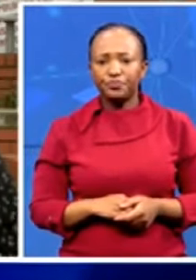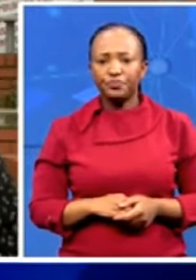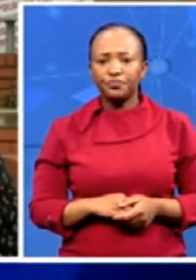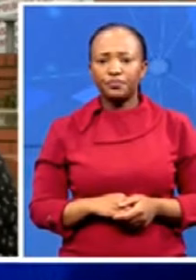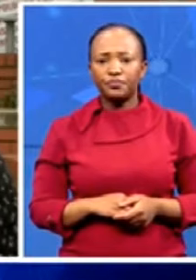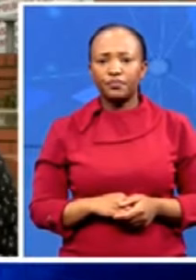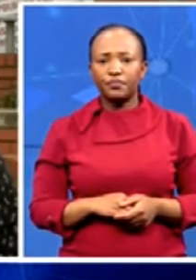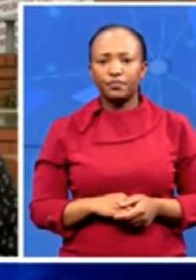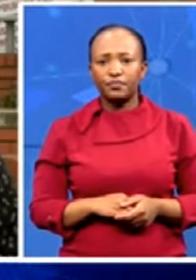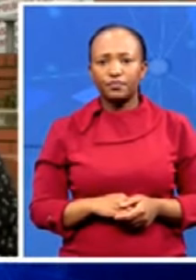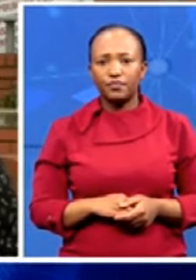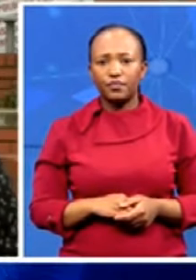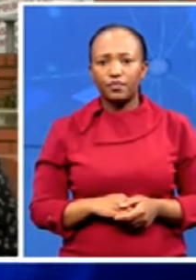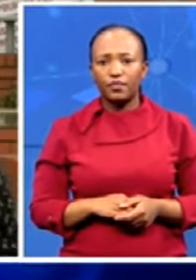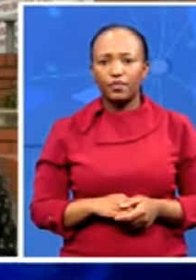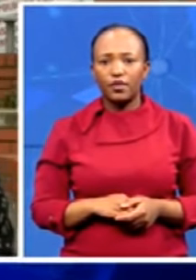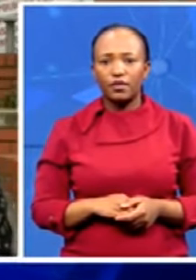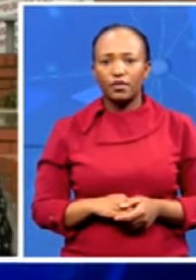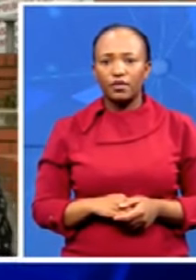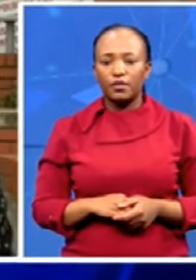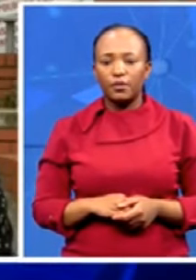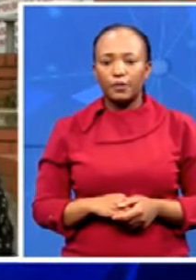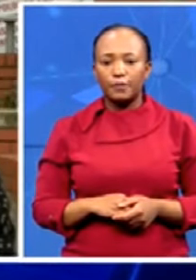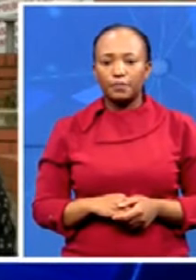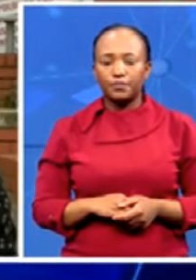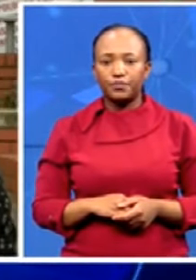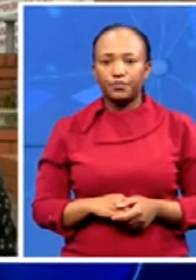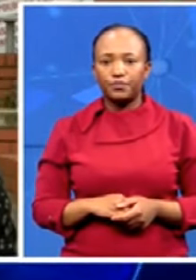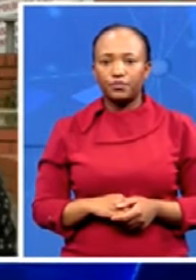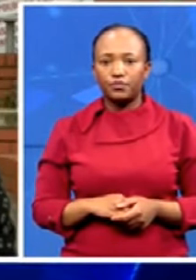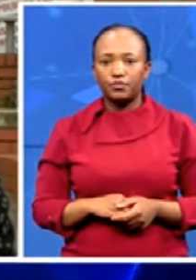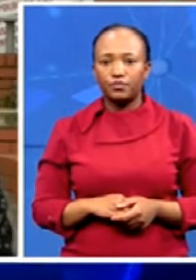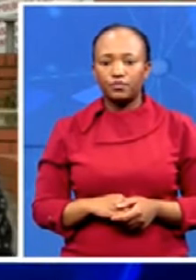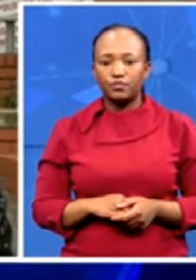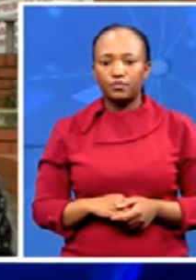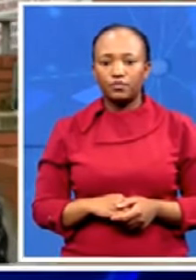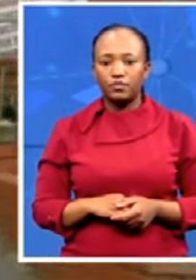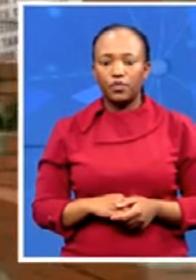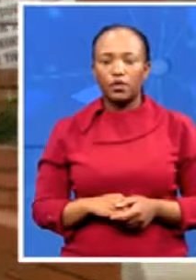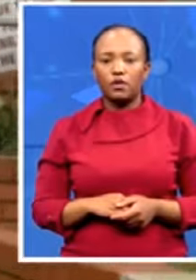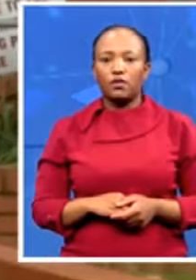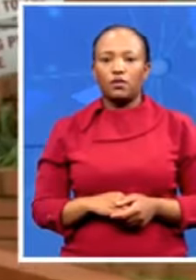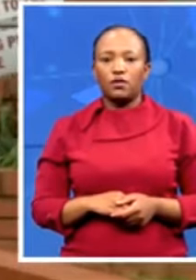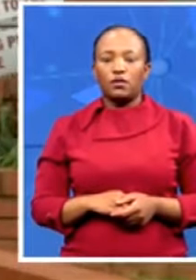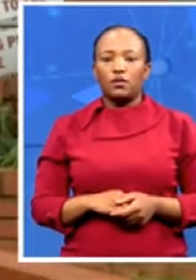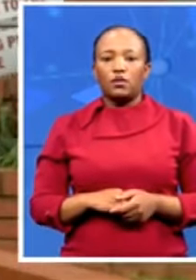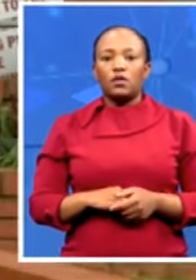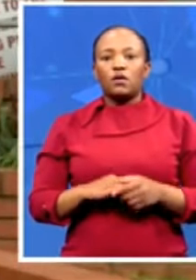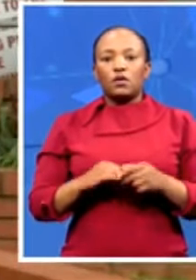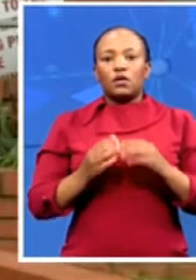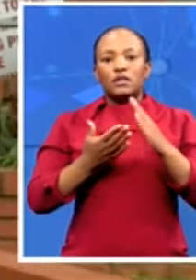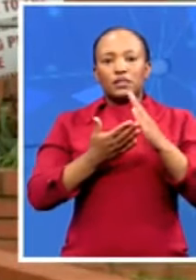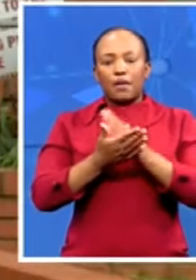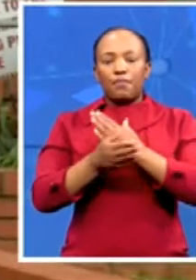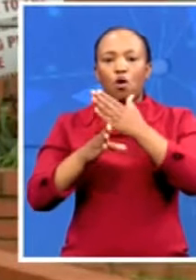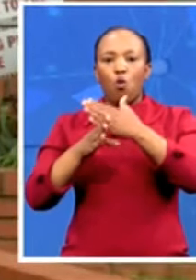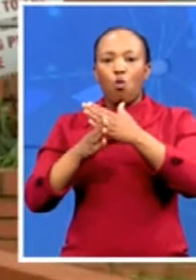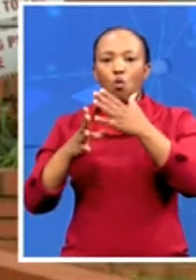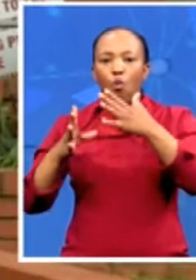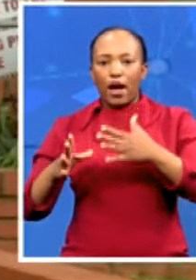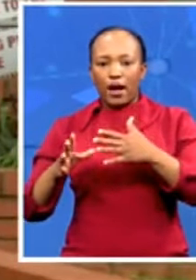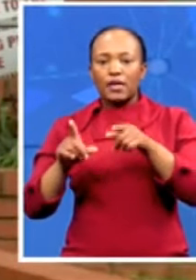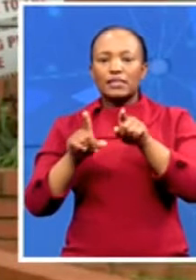Well, the issue was actually brought by some of the workers and labor unions such as NAHAO. NAHAO has been very instrumental